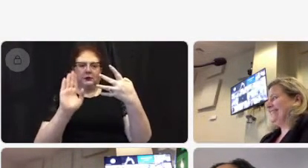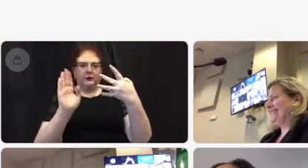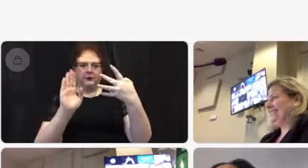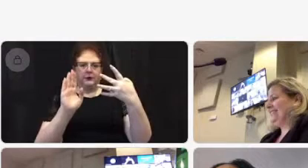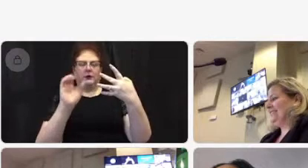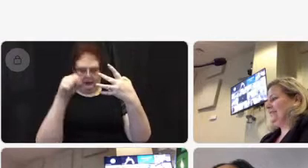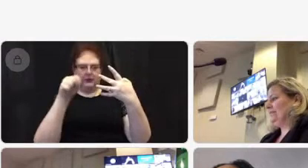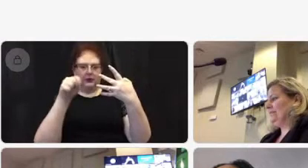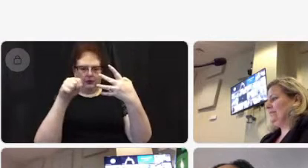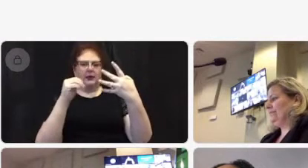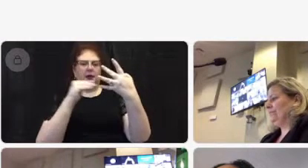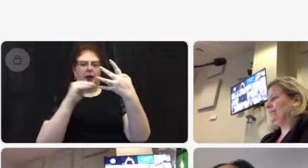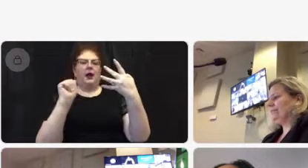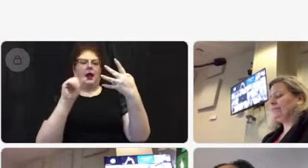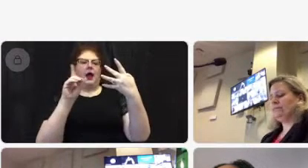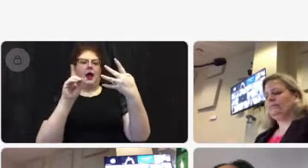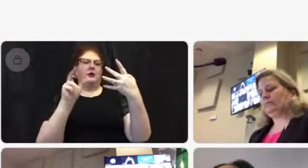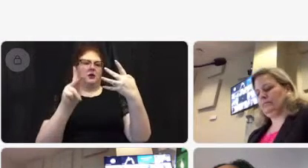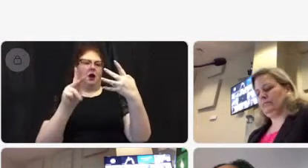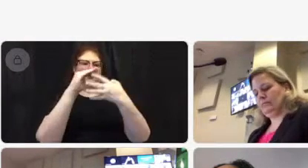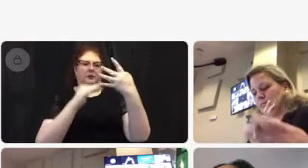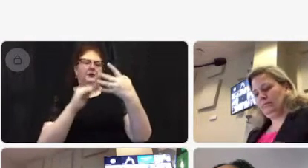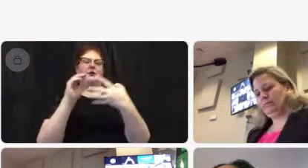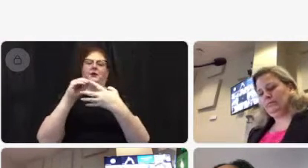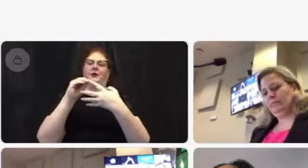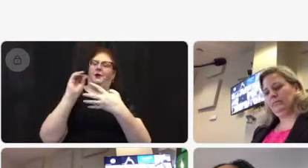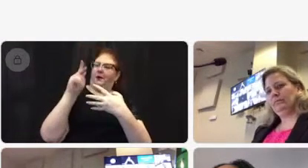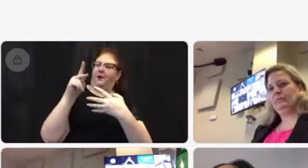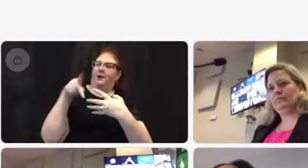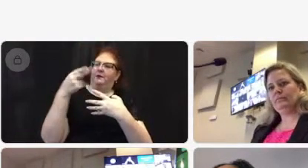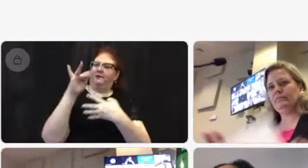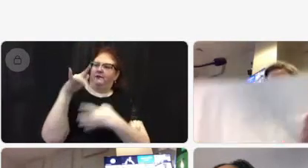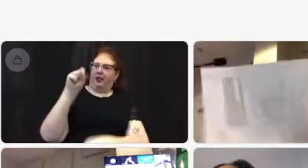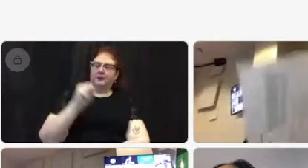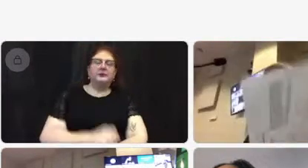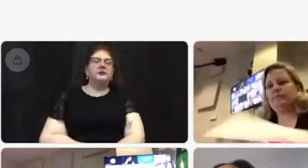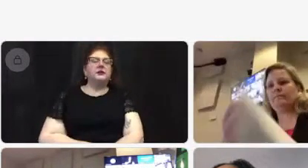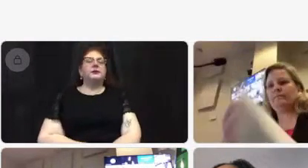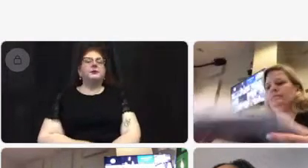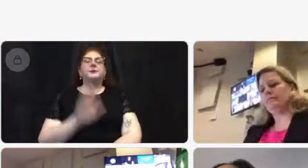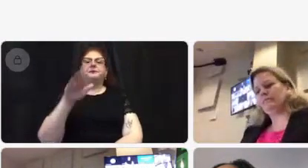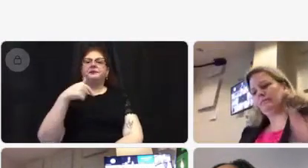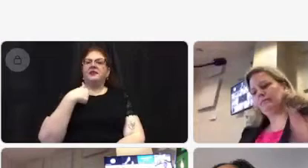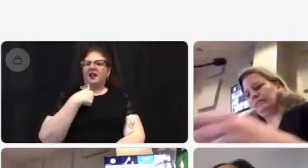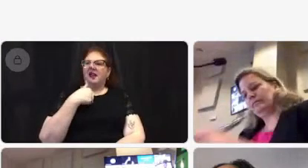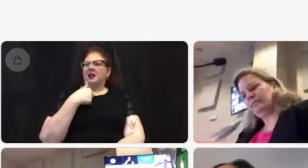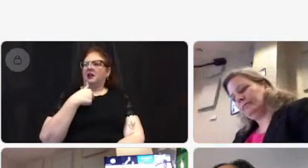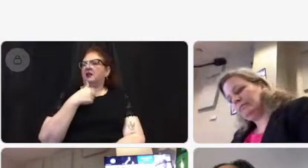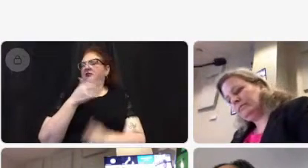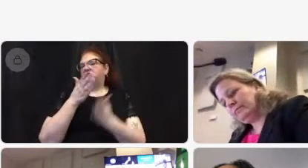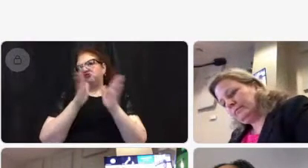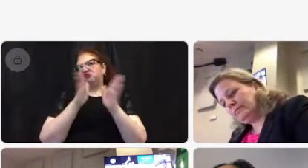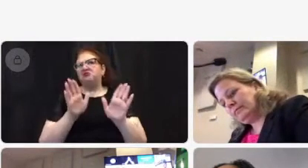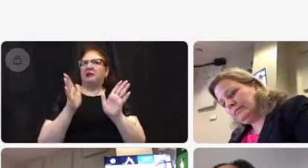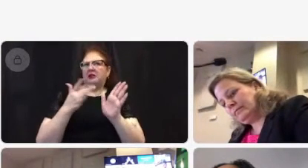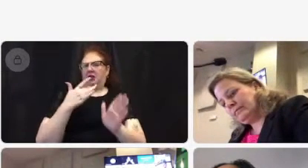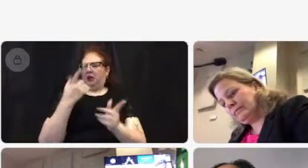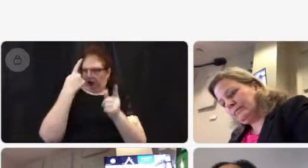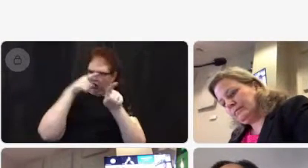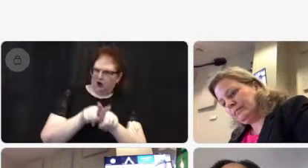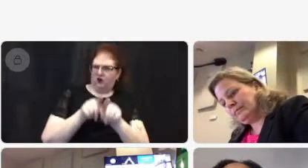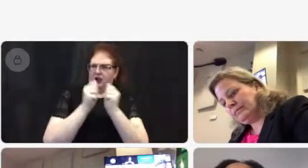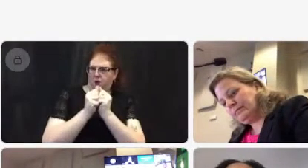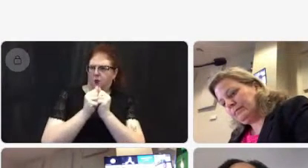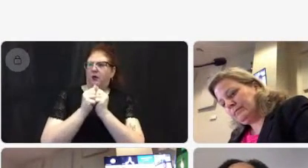then Director Adcock. Thank you, Mayor. And I generally agree with Director Compeers.